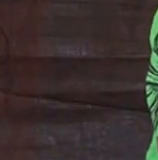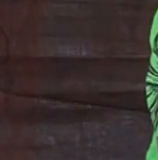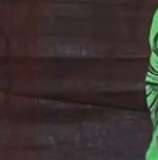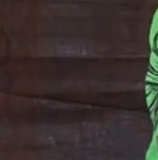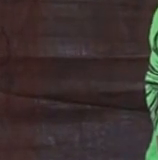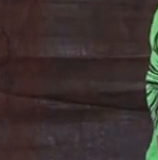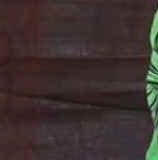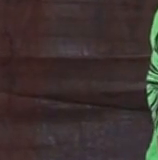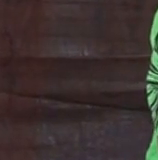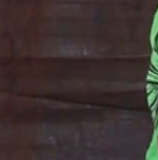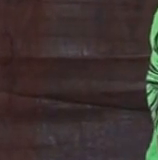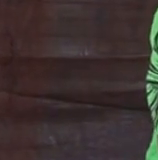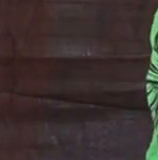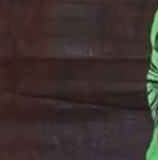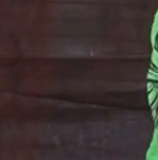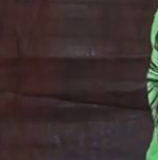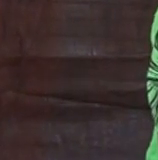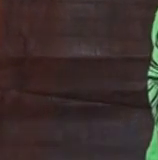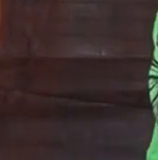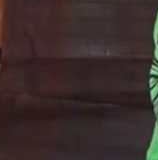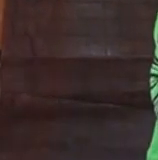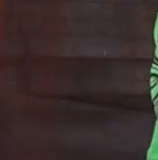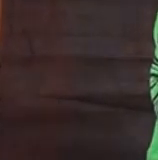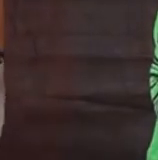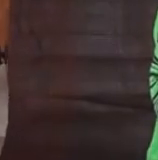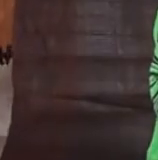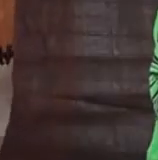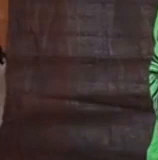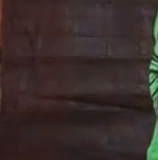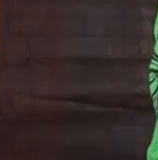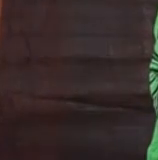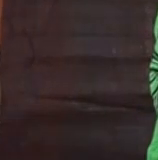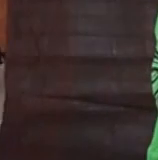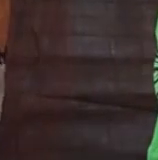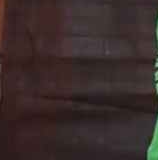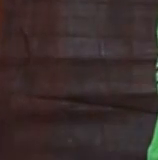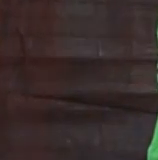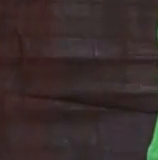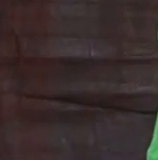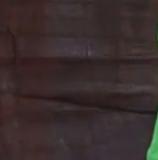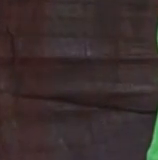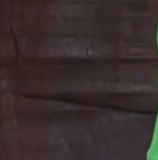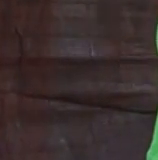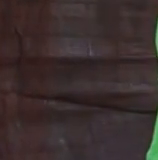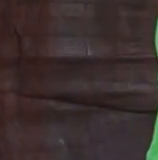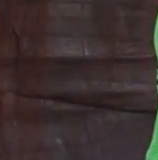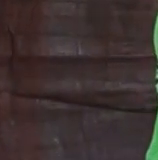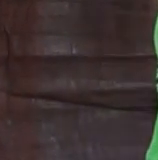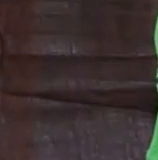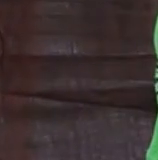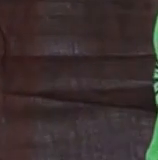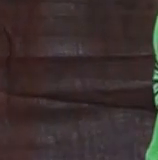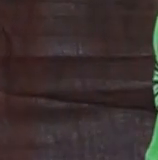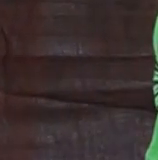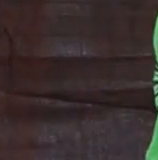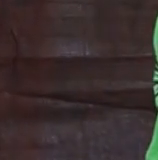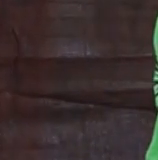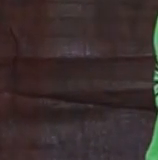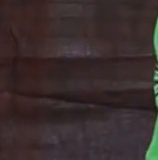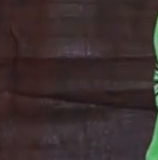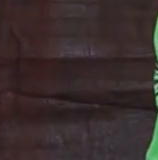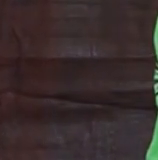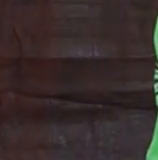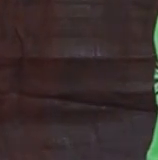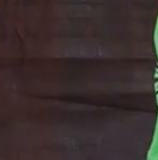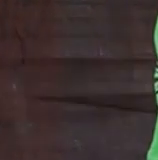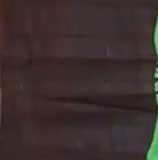Fiji will not be successful if a group of people is satisfied with the services provided by the government, while some continue to struggle